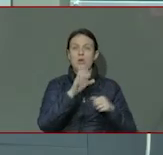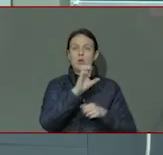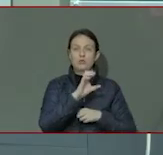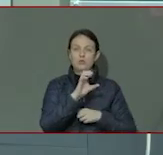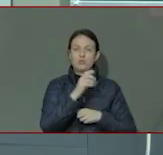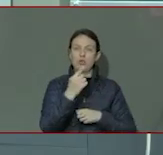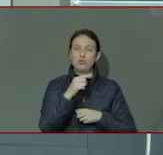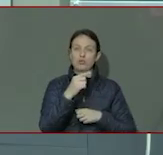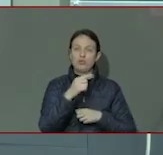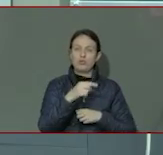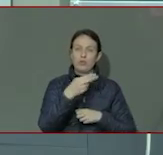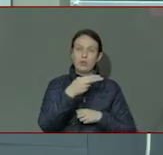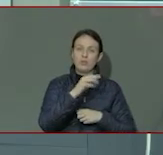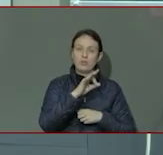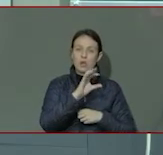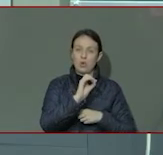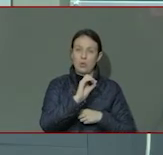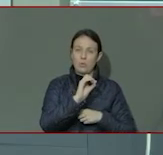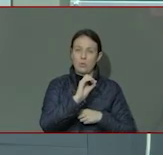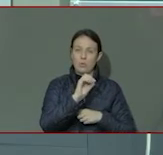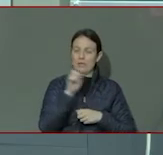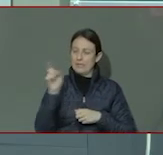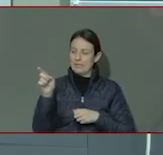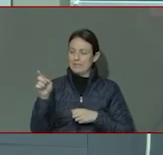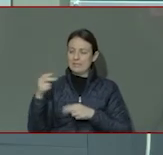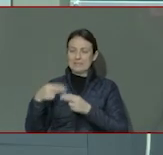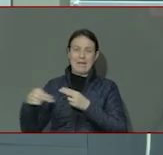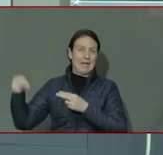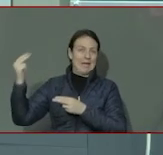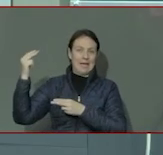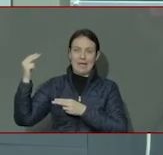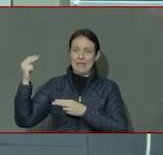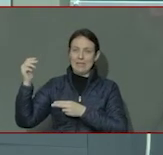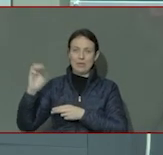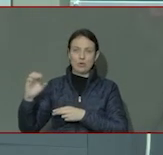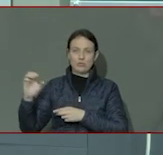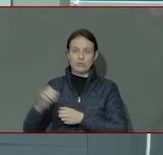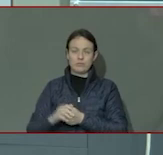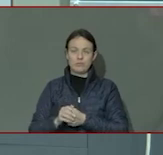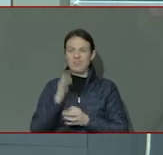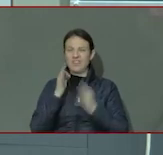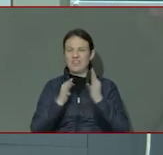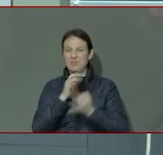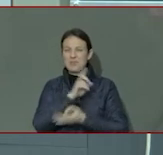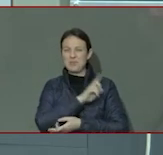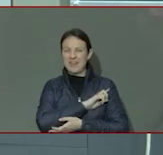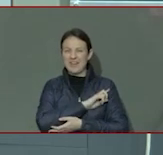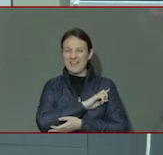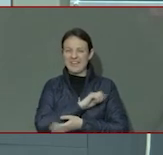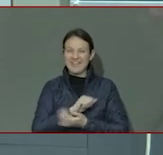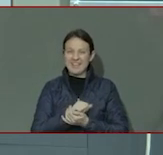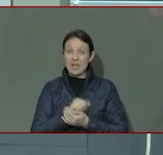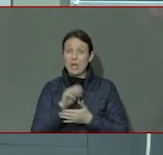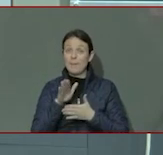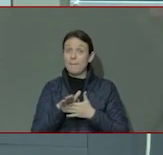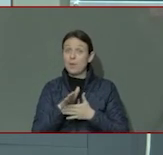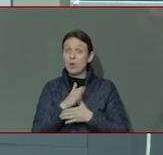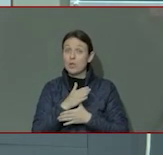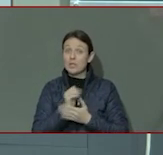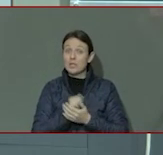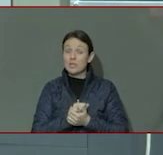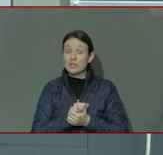concentration of hydronium than HY. Give a reason for your answer. Because